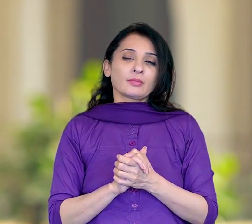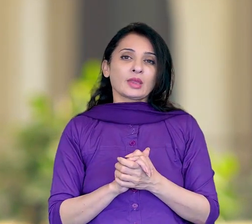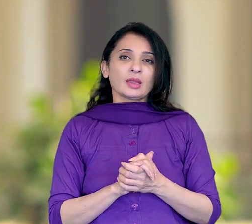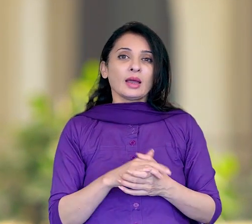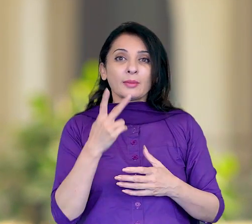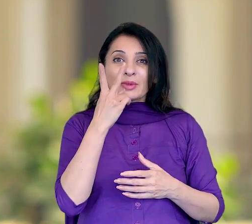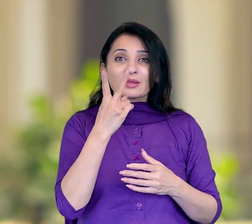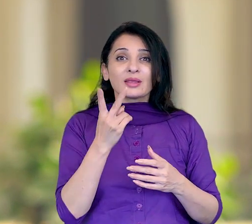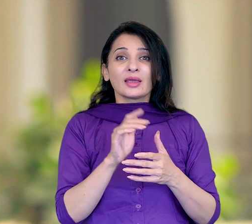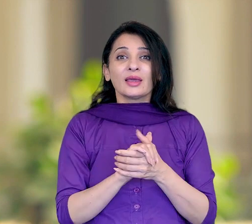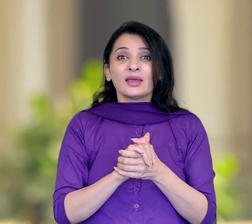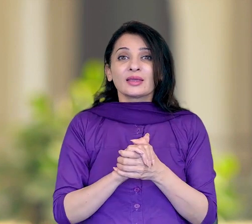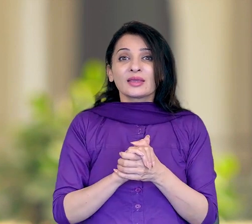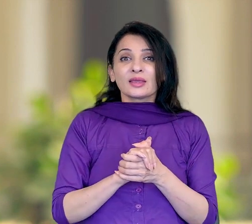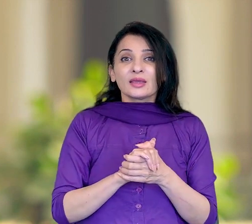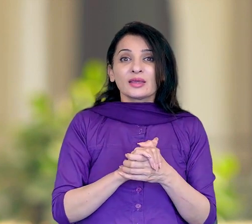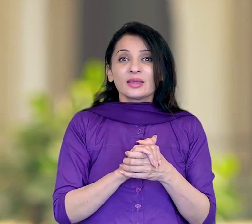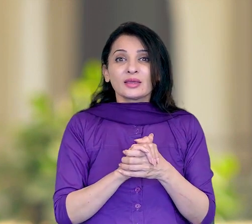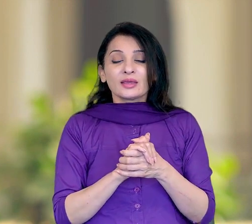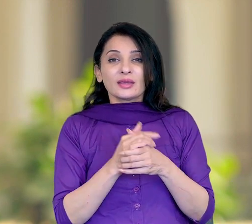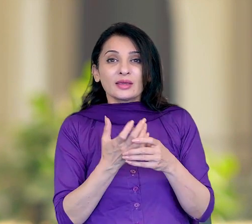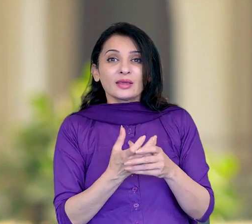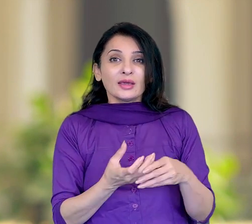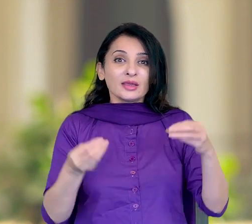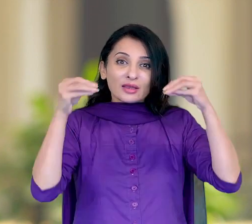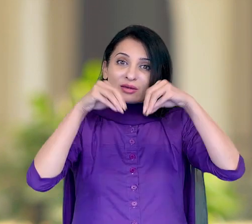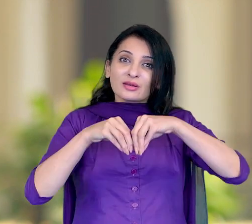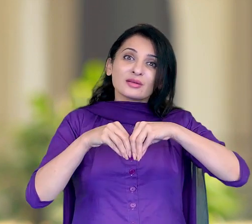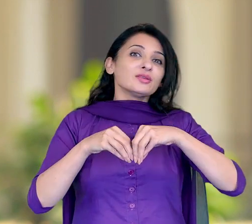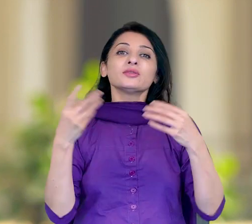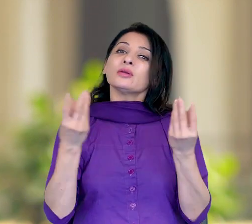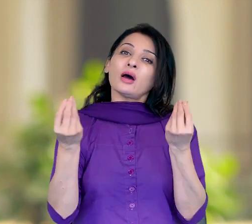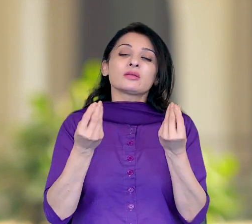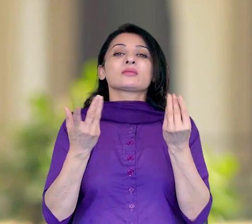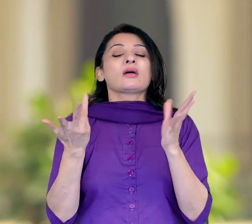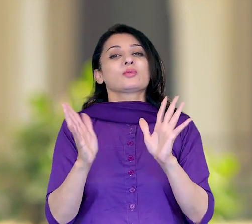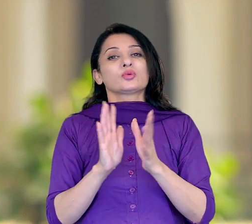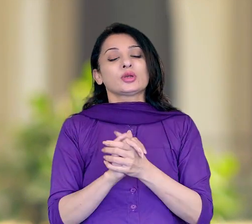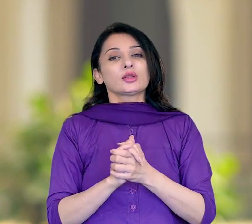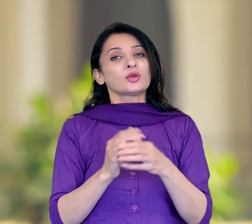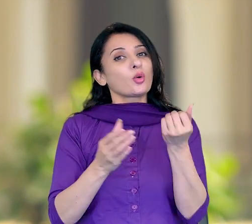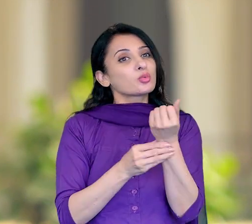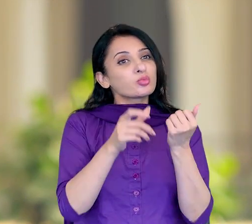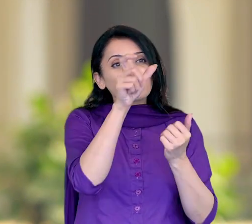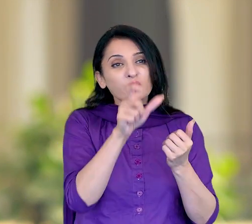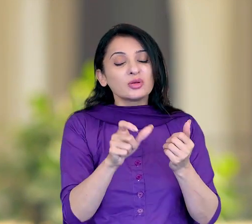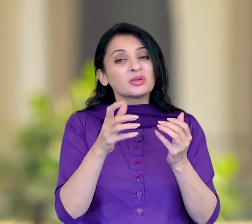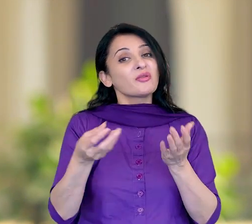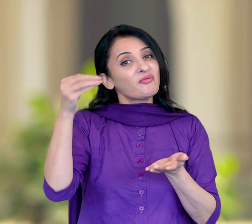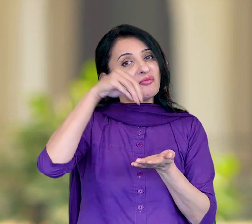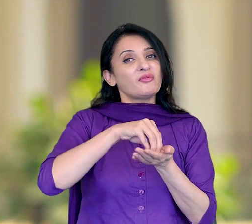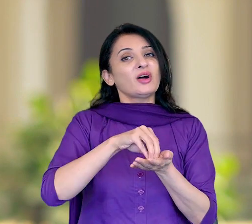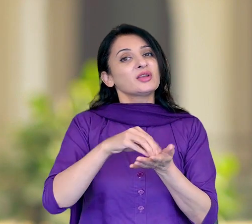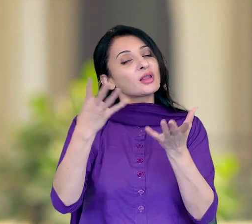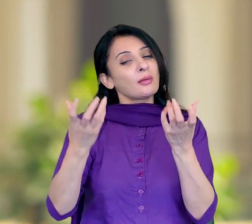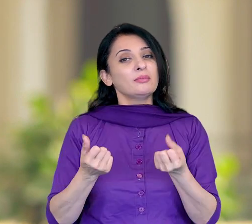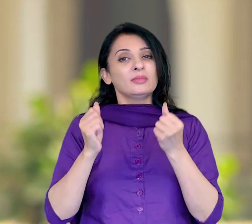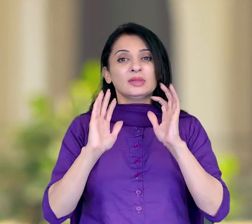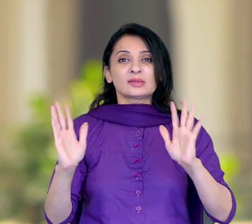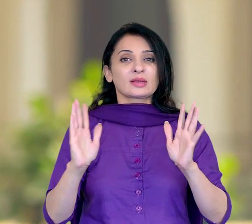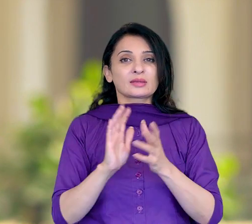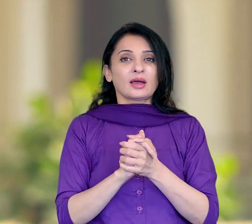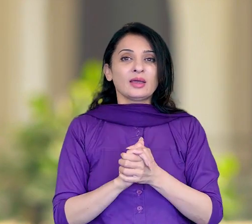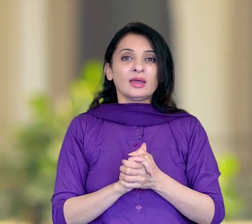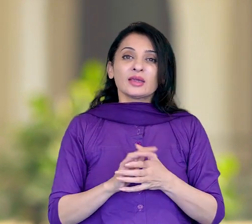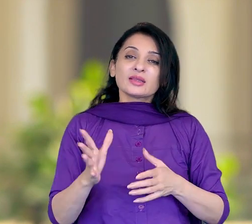becomes so beneficial for the patient that you cannot miss out on all the information that is